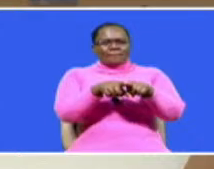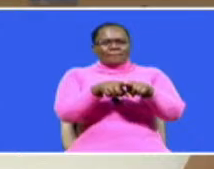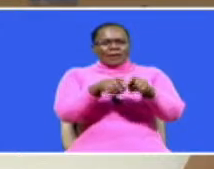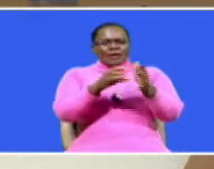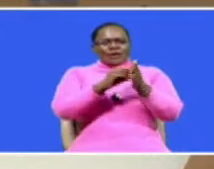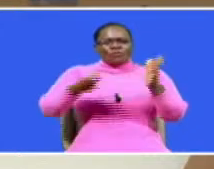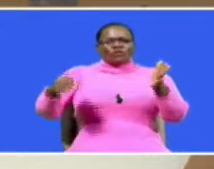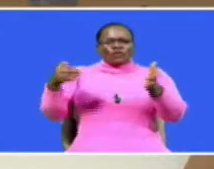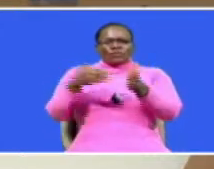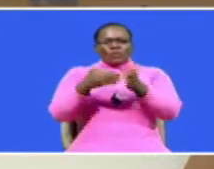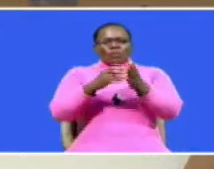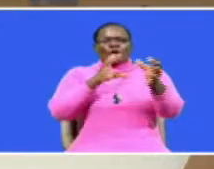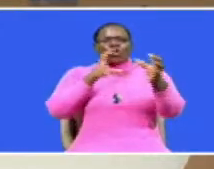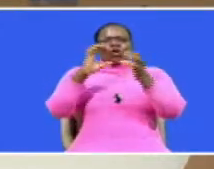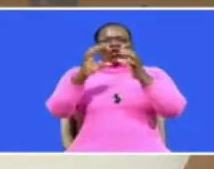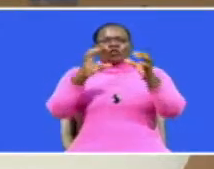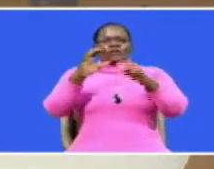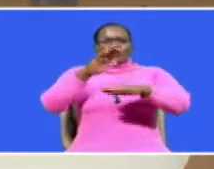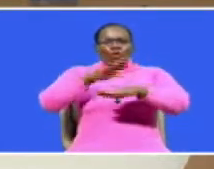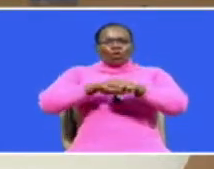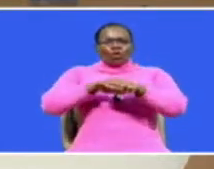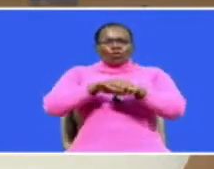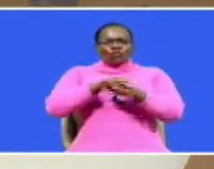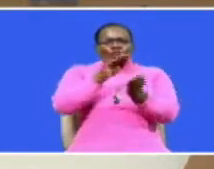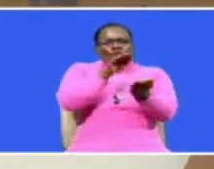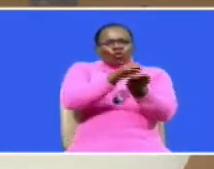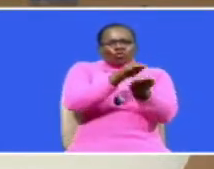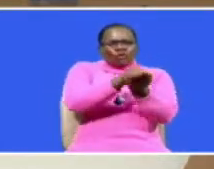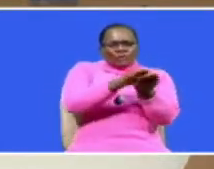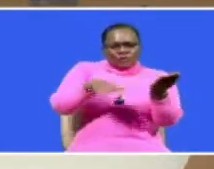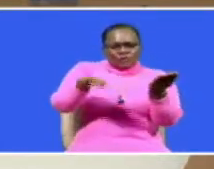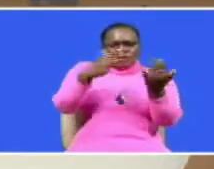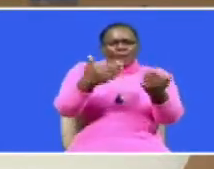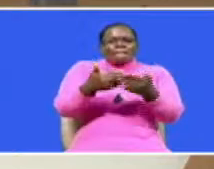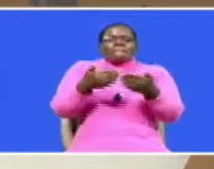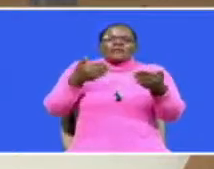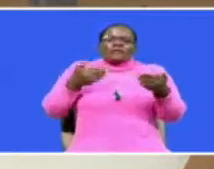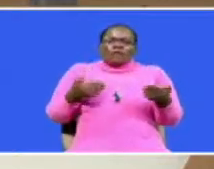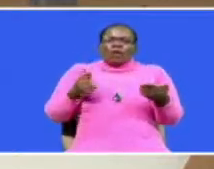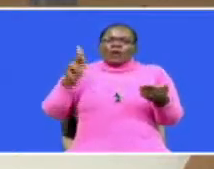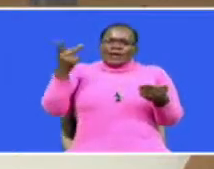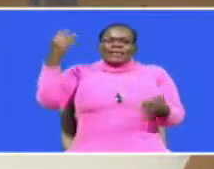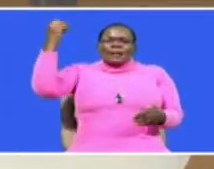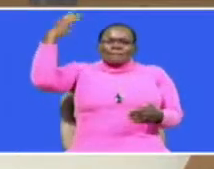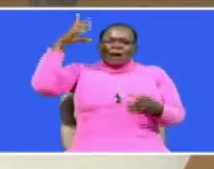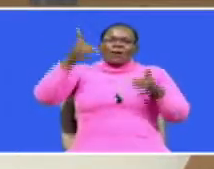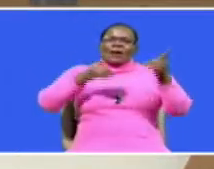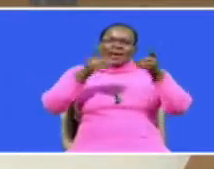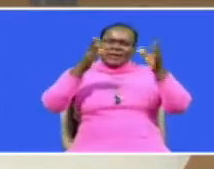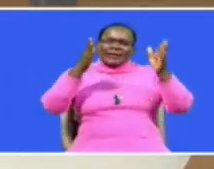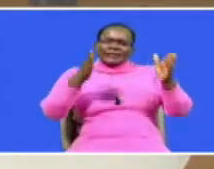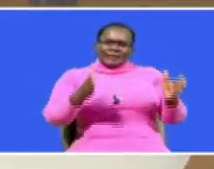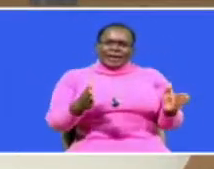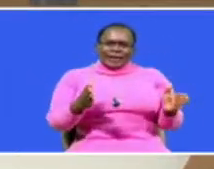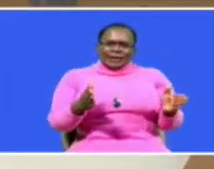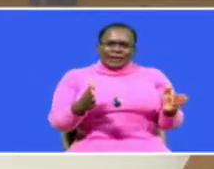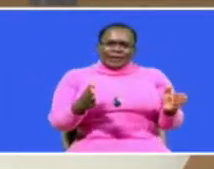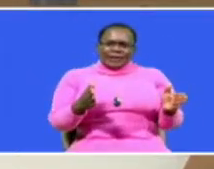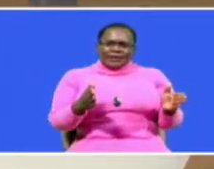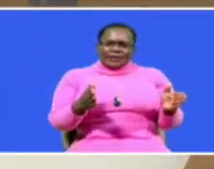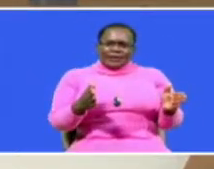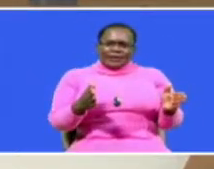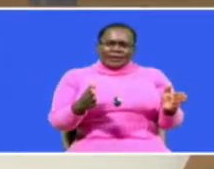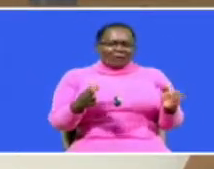but and all the conversations around conservation at this particular moment. But before then, Kenya Power Managing Director Dr. Joseph